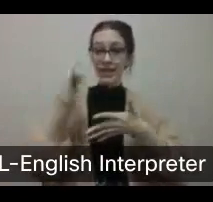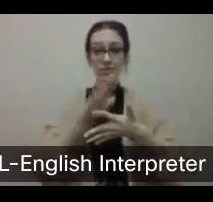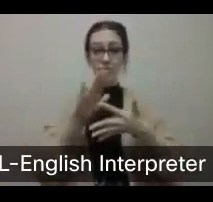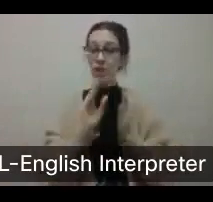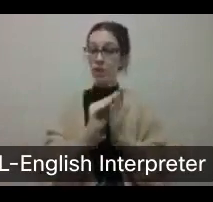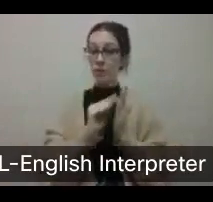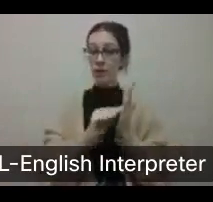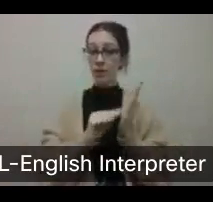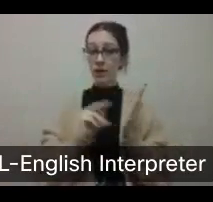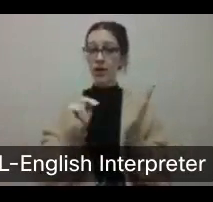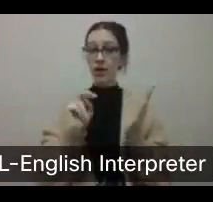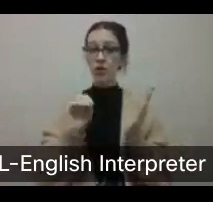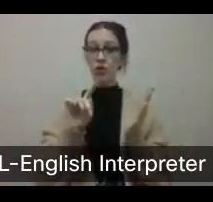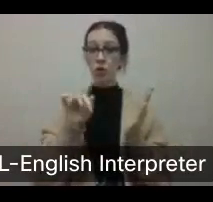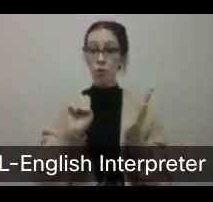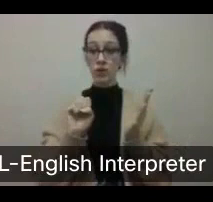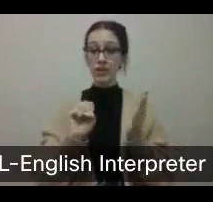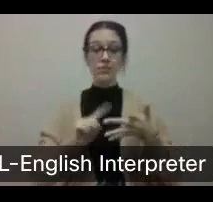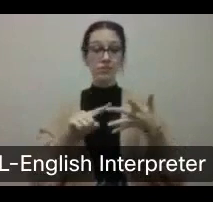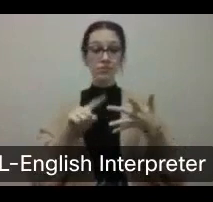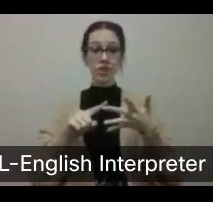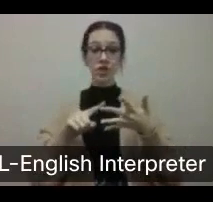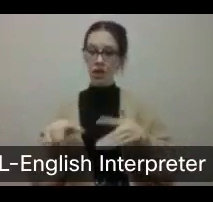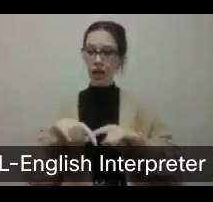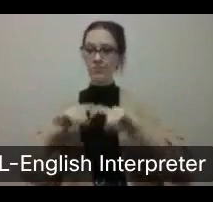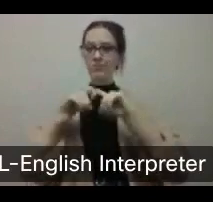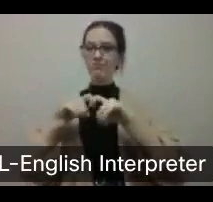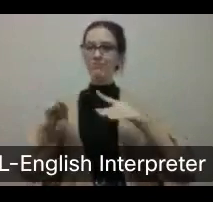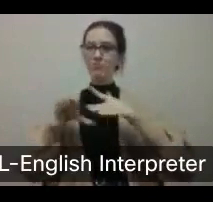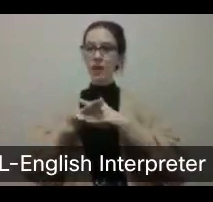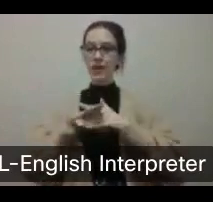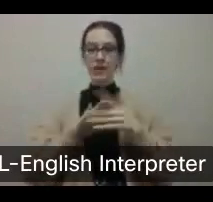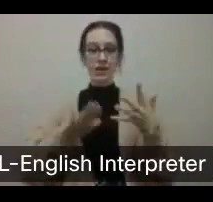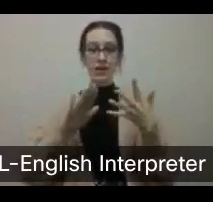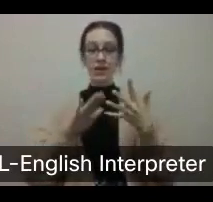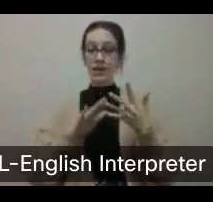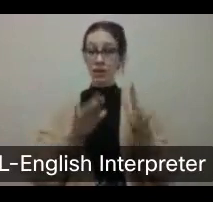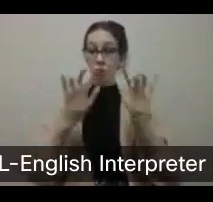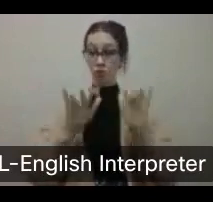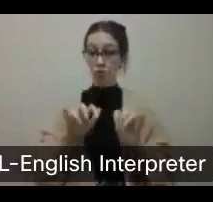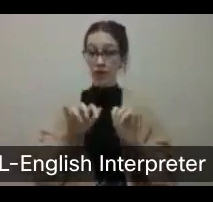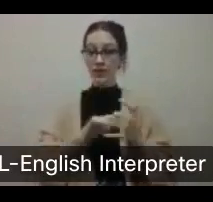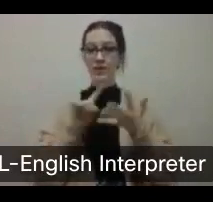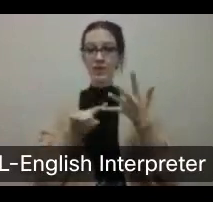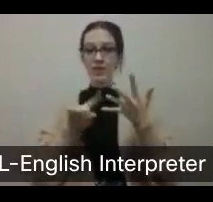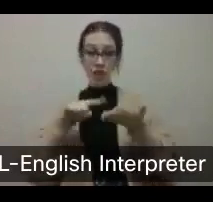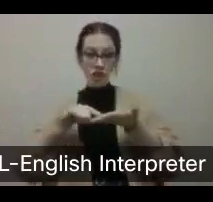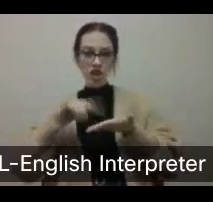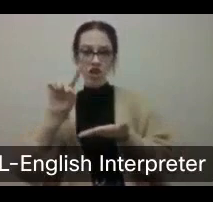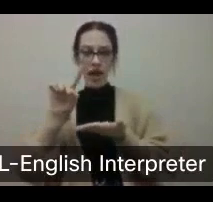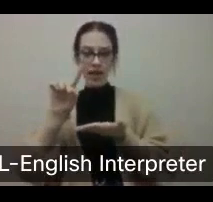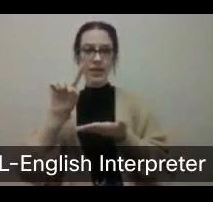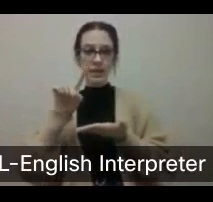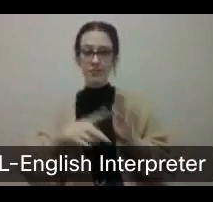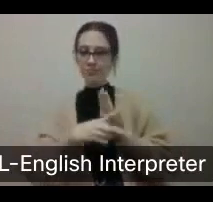notes. Third, very simply walk away. 4 is write your paraphrase. And 5 is check for plagiarism. I'm going to go through